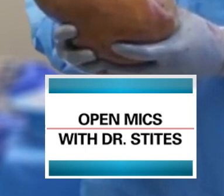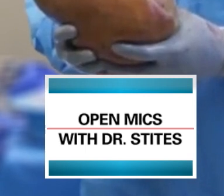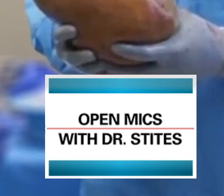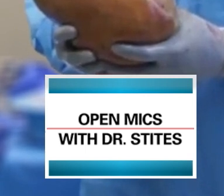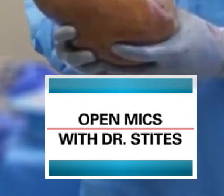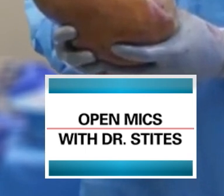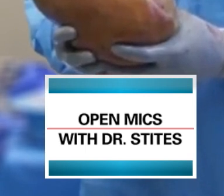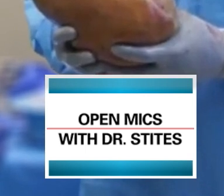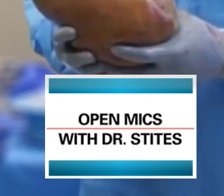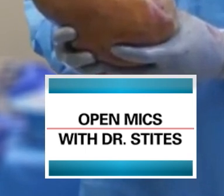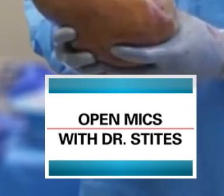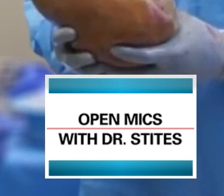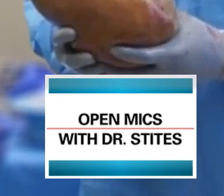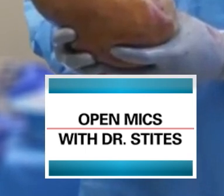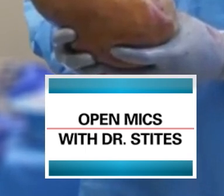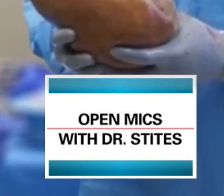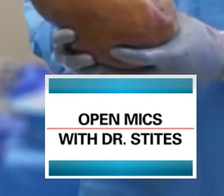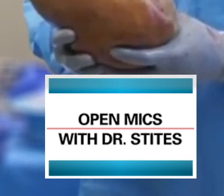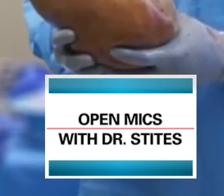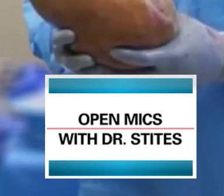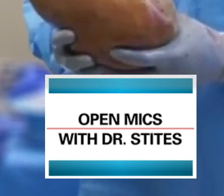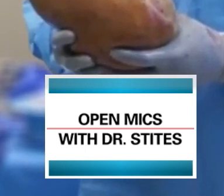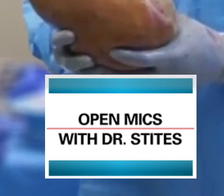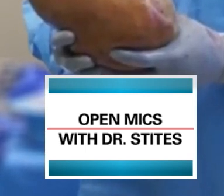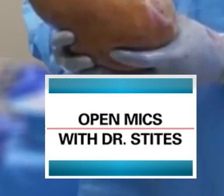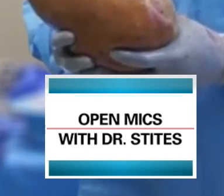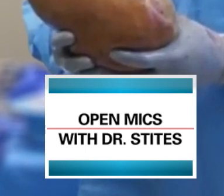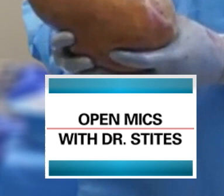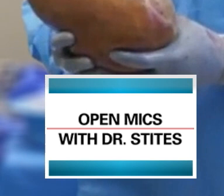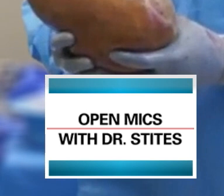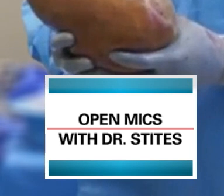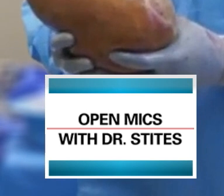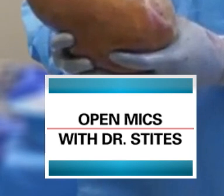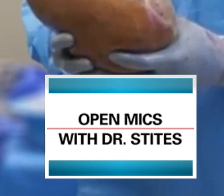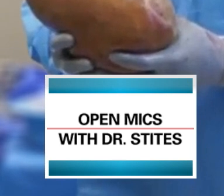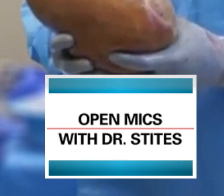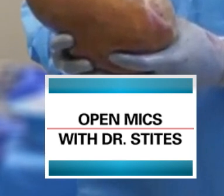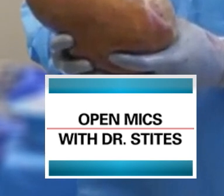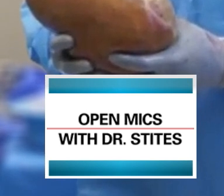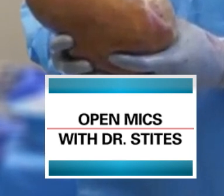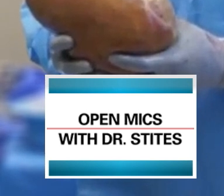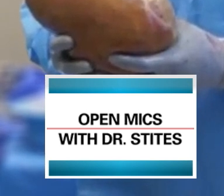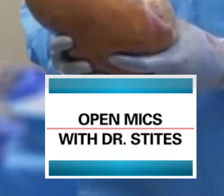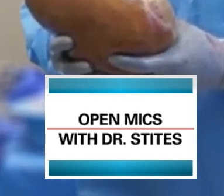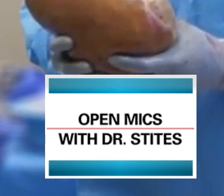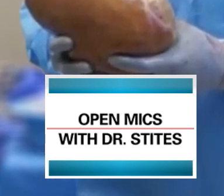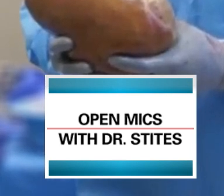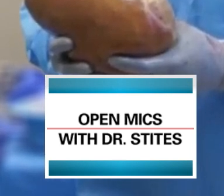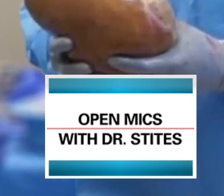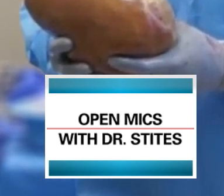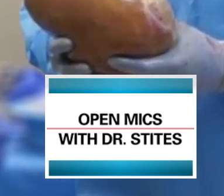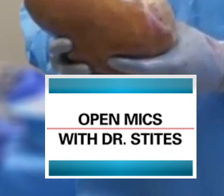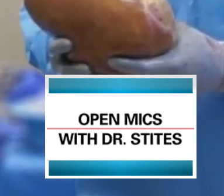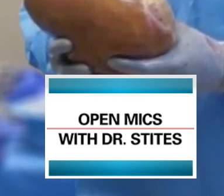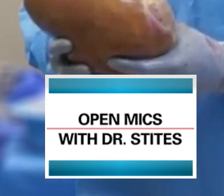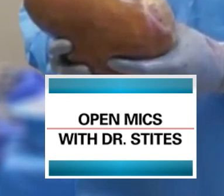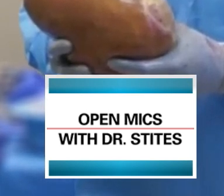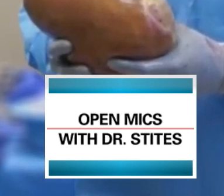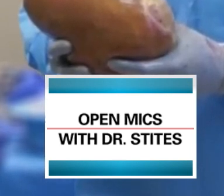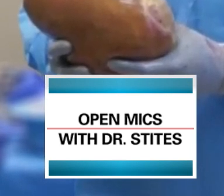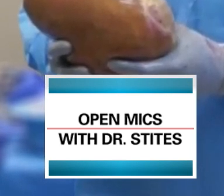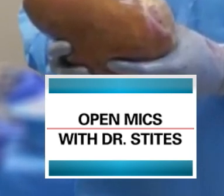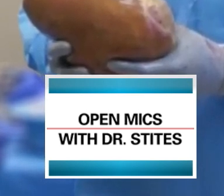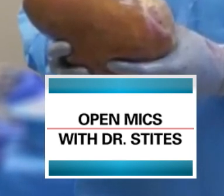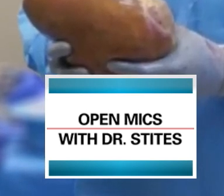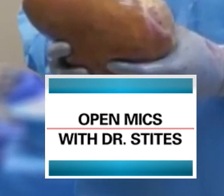per year as a nation, and that's increased as donation has increased. The last line is the one we worry about, is the